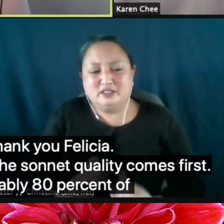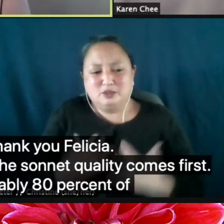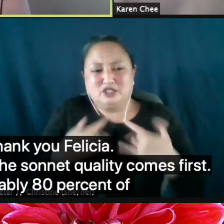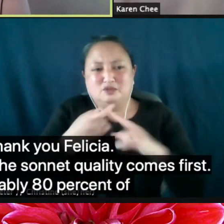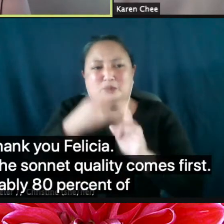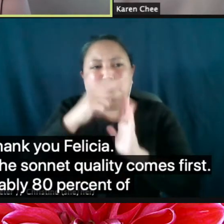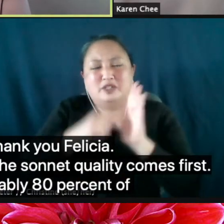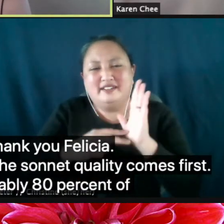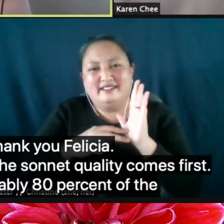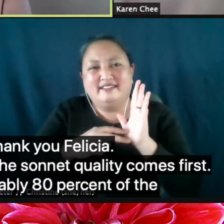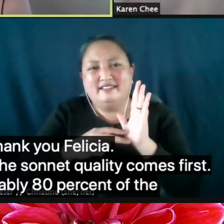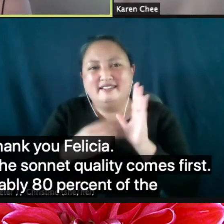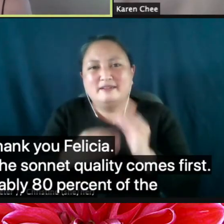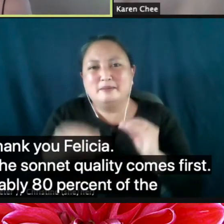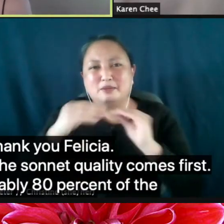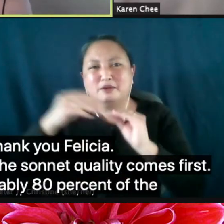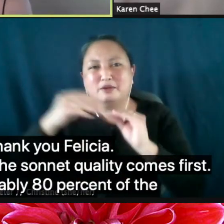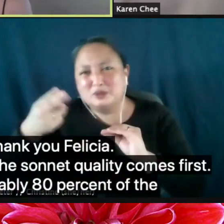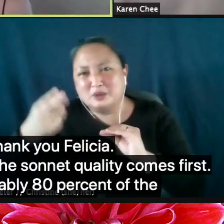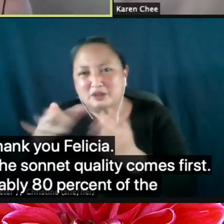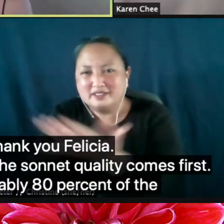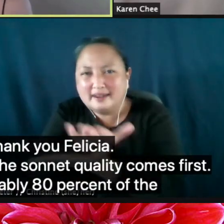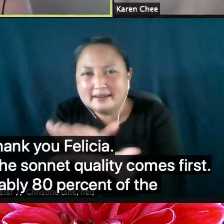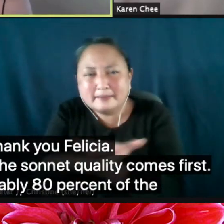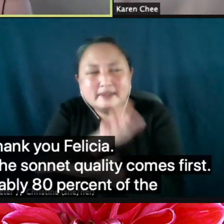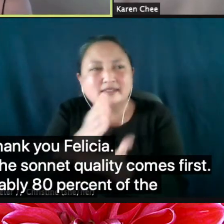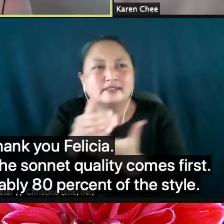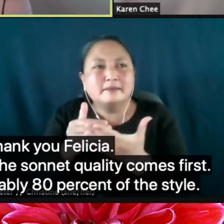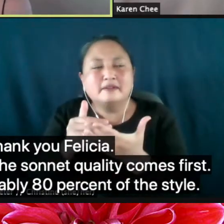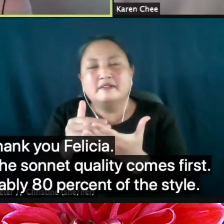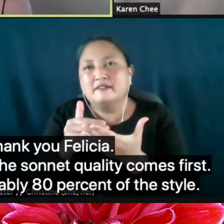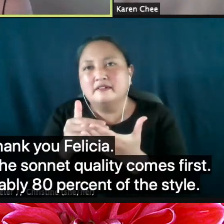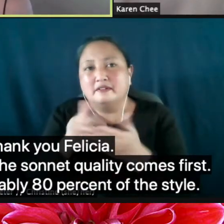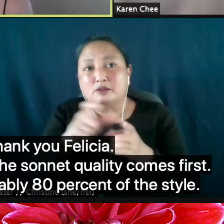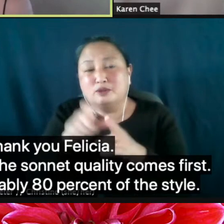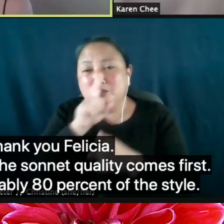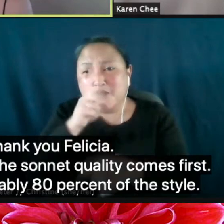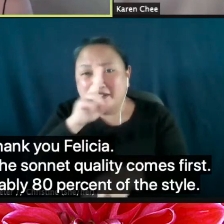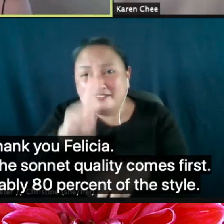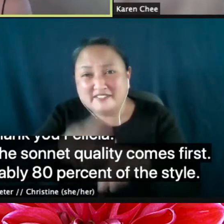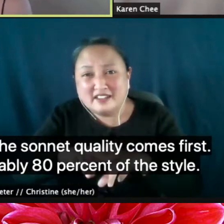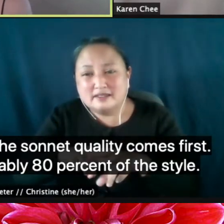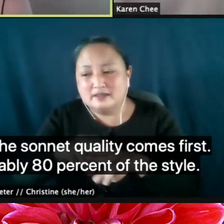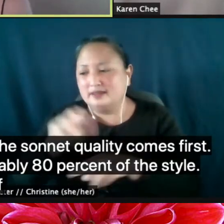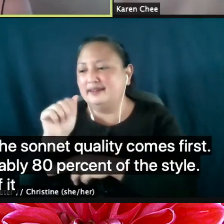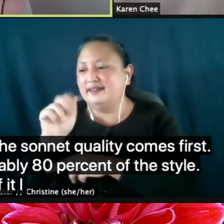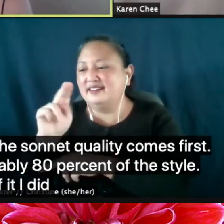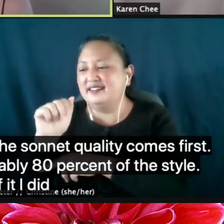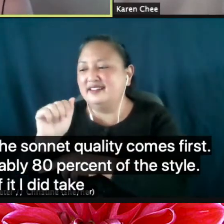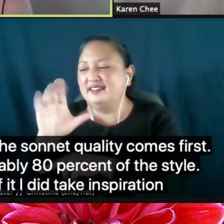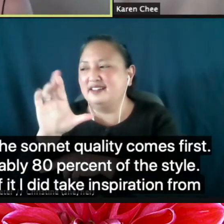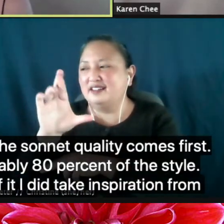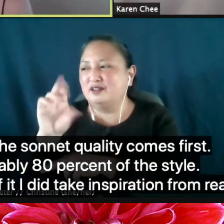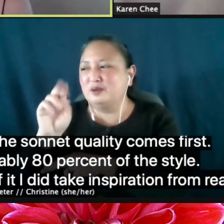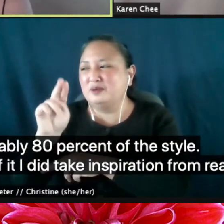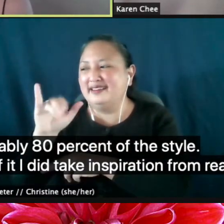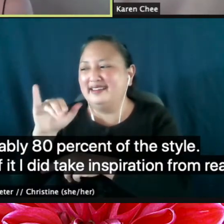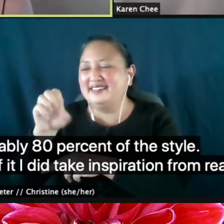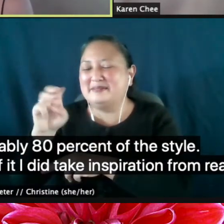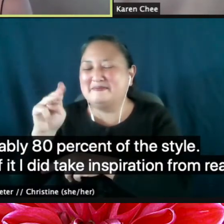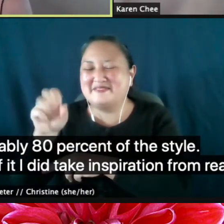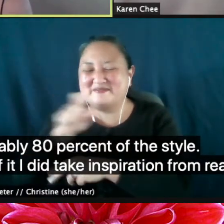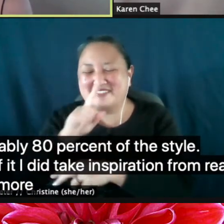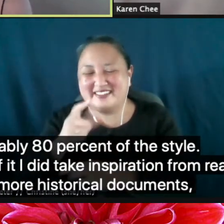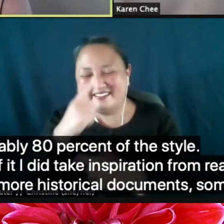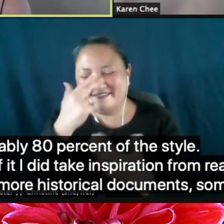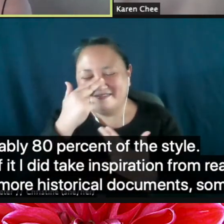sort of like more historical documents. I think some of those words are really fun. Those anachronisms are really fun. And then I think the other thing that